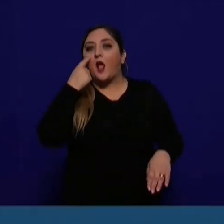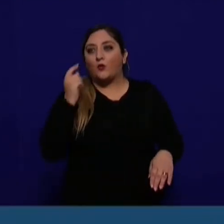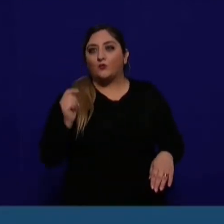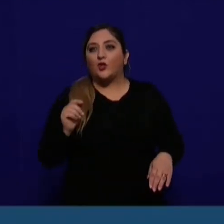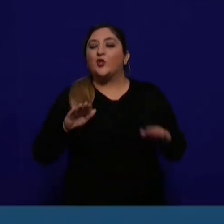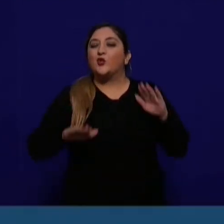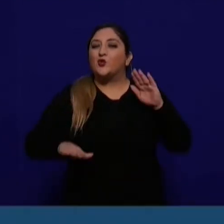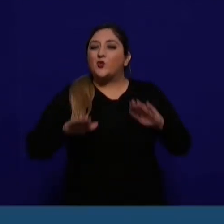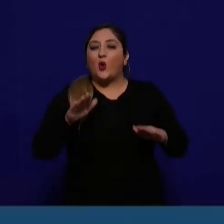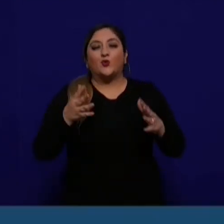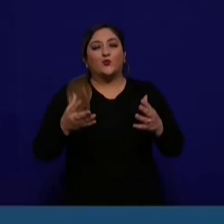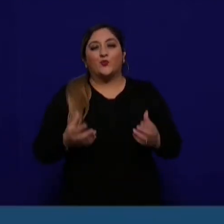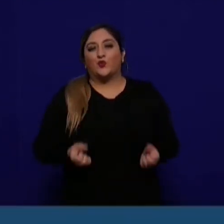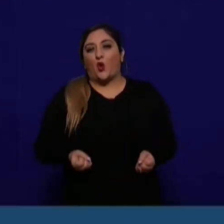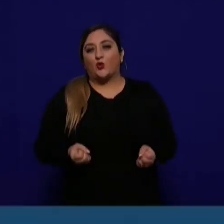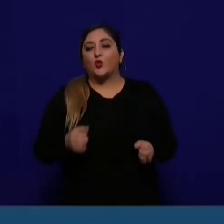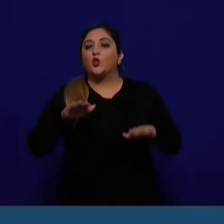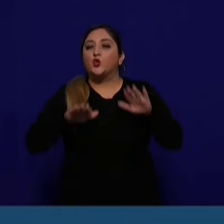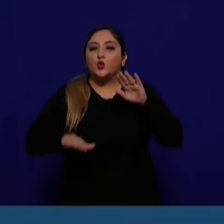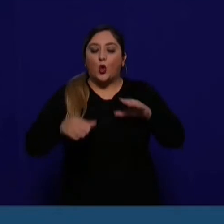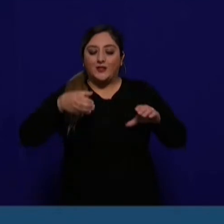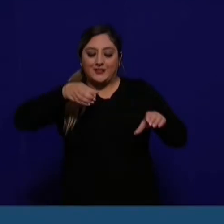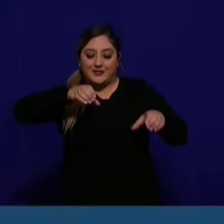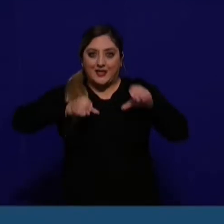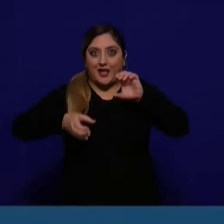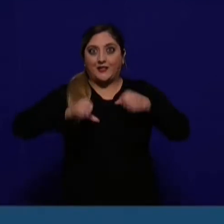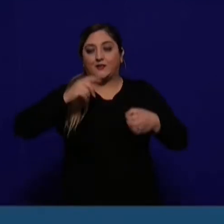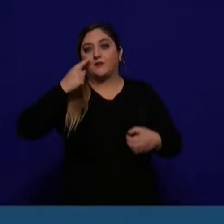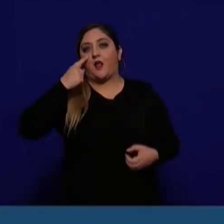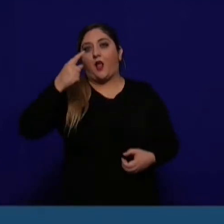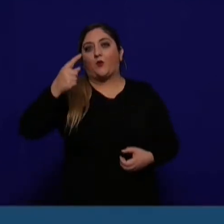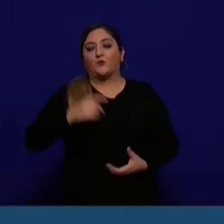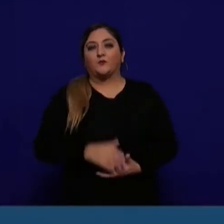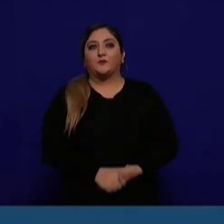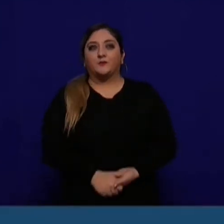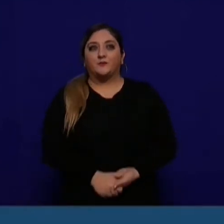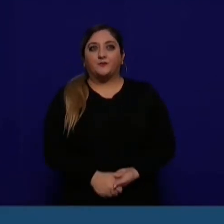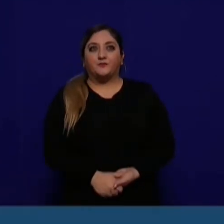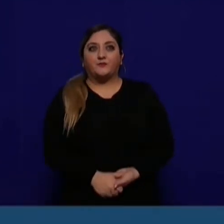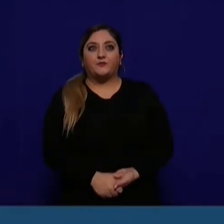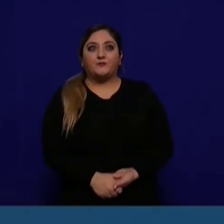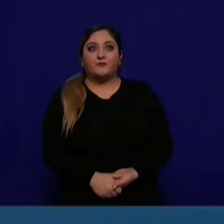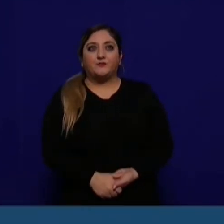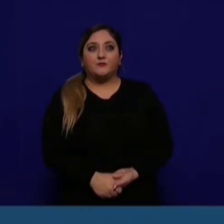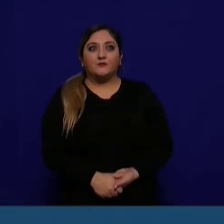tagħna skont ma tkun qed turina x-xjenza. Independent?